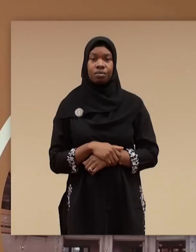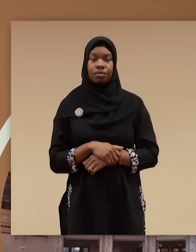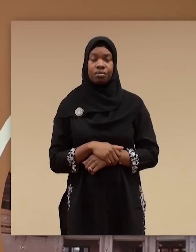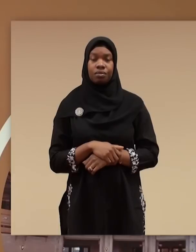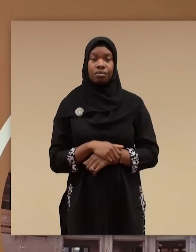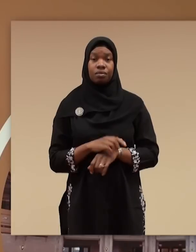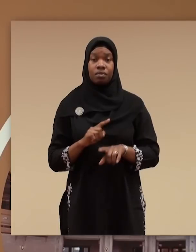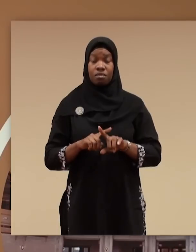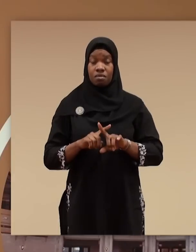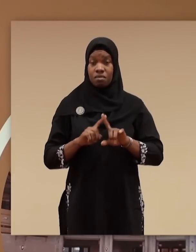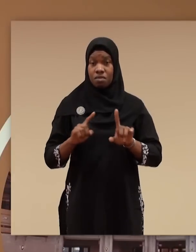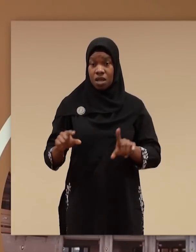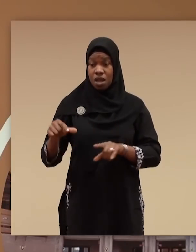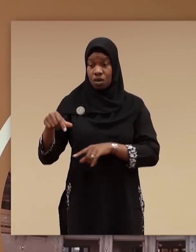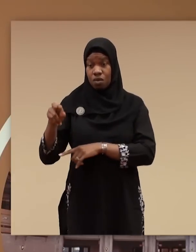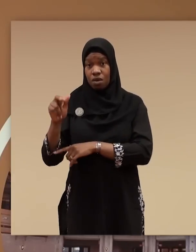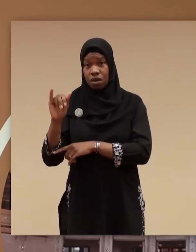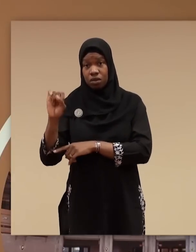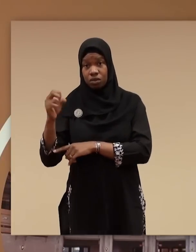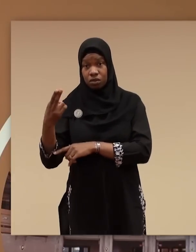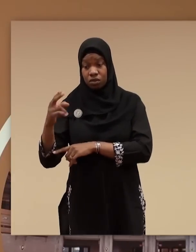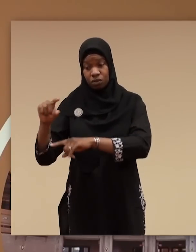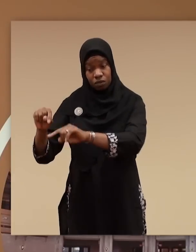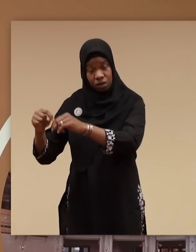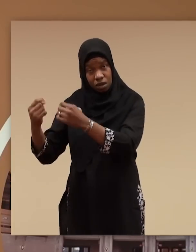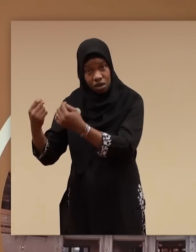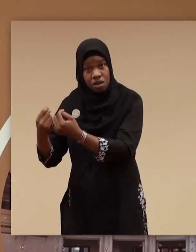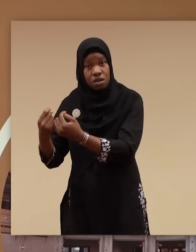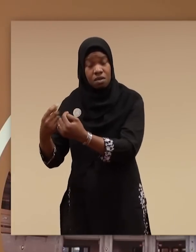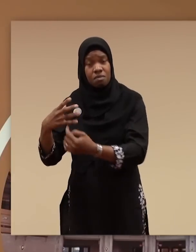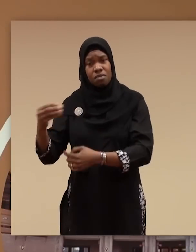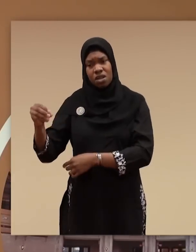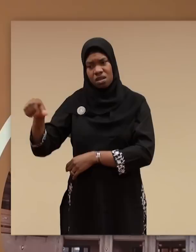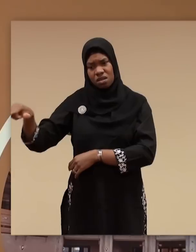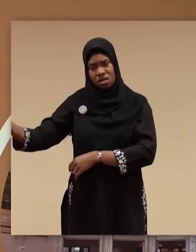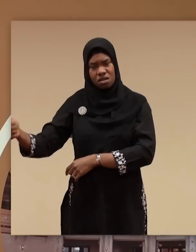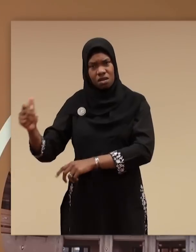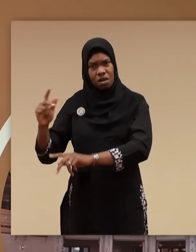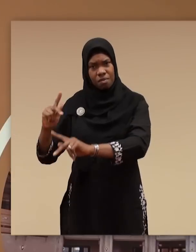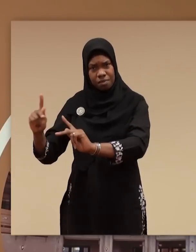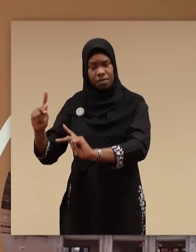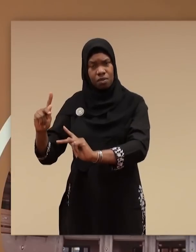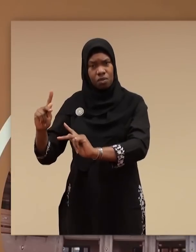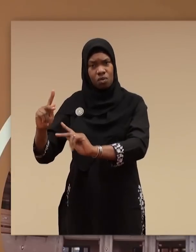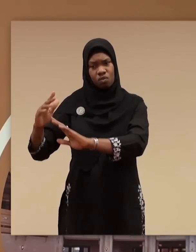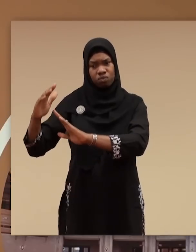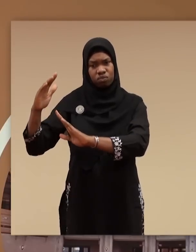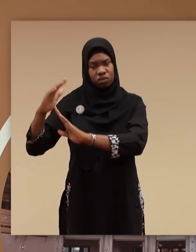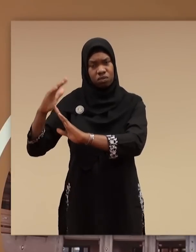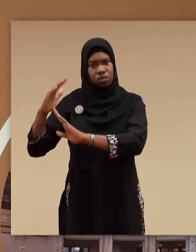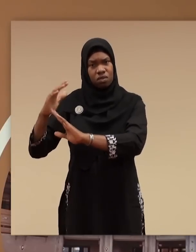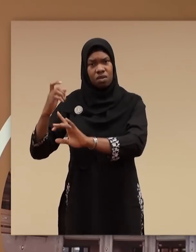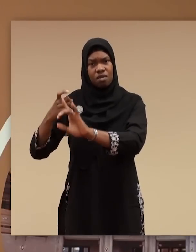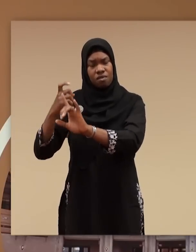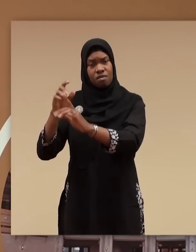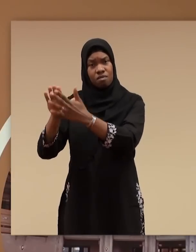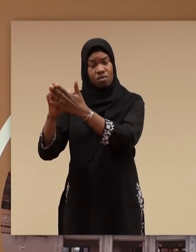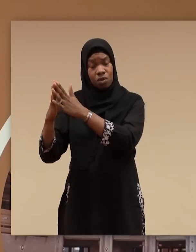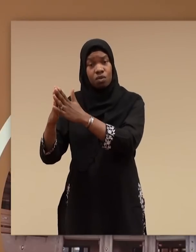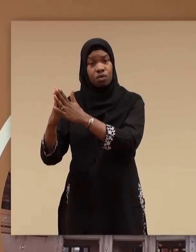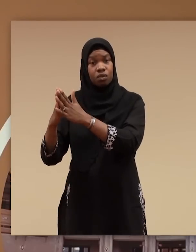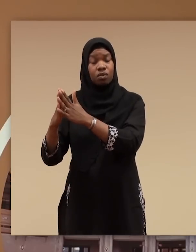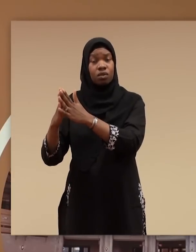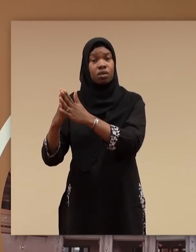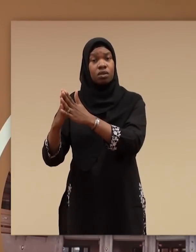like the message, imposed on him their way of resolving